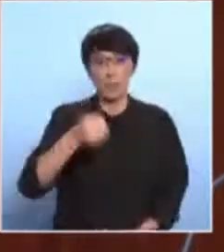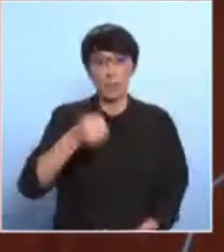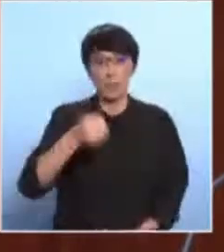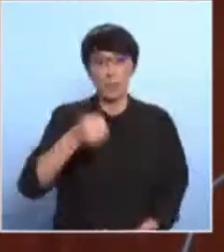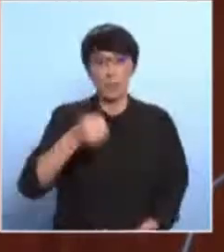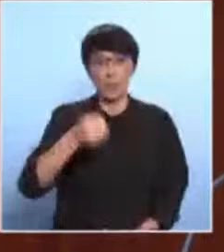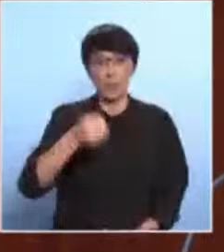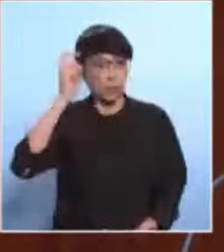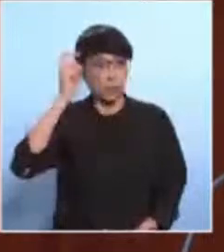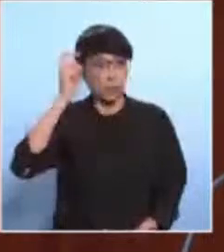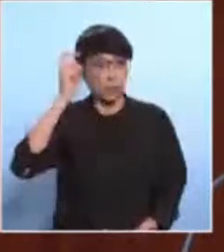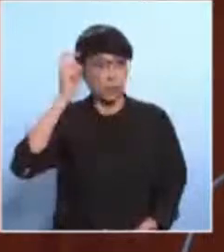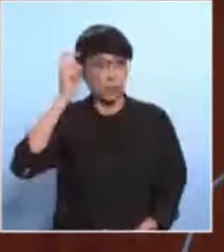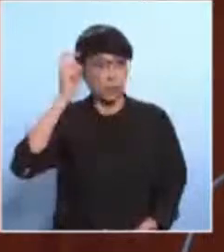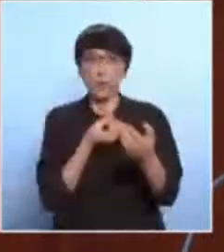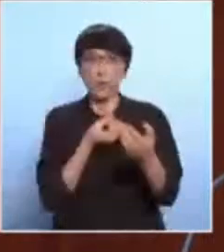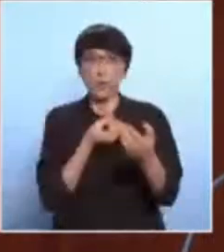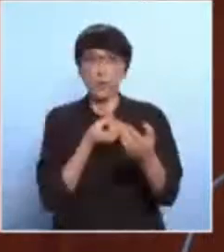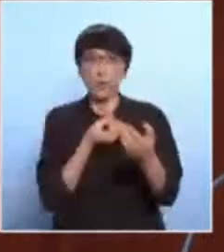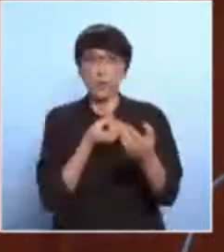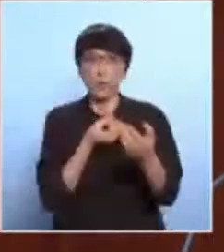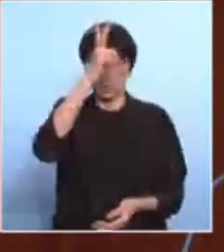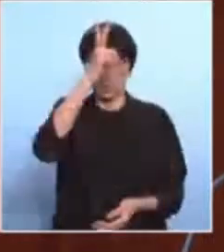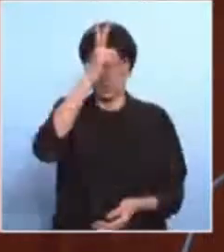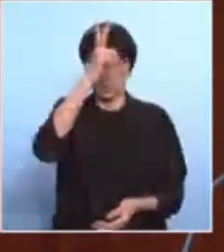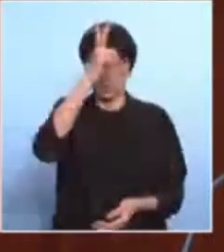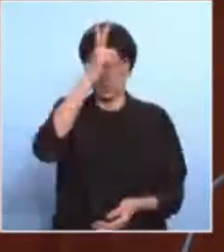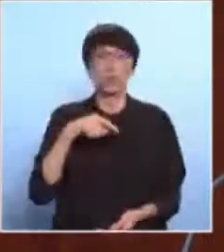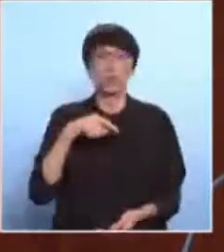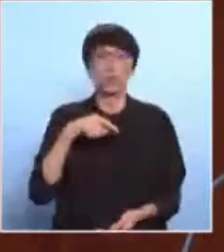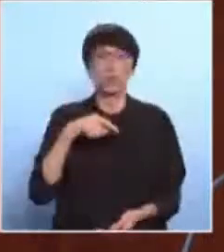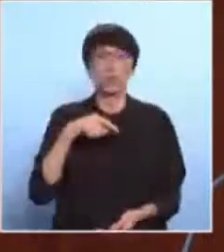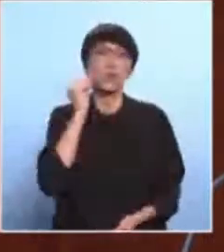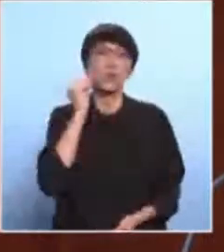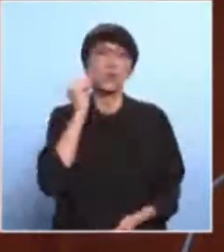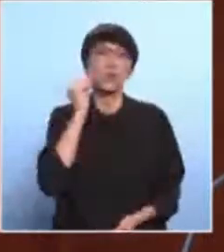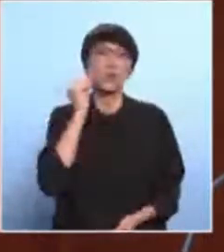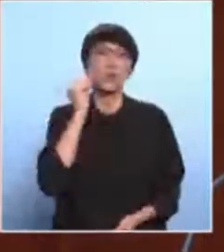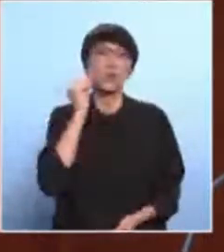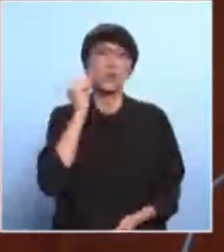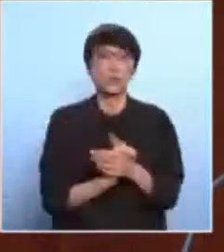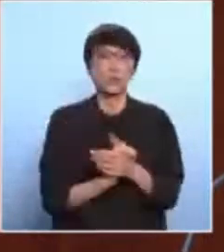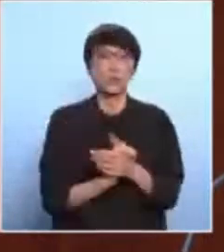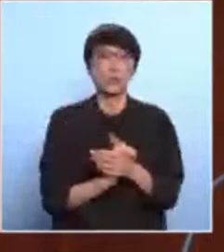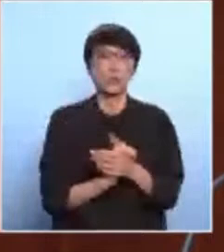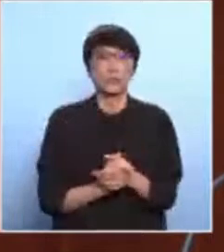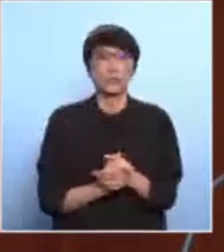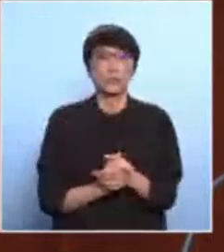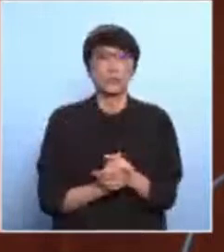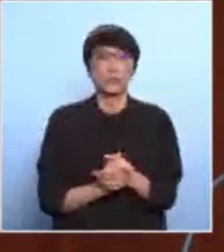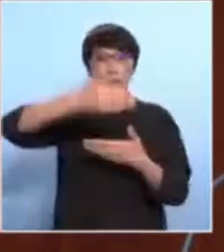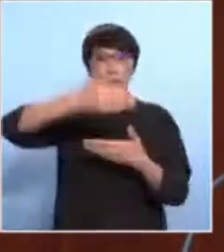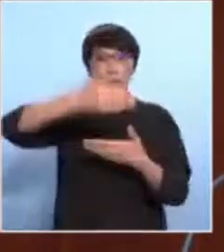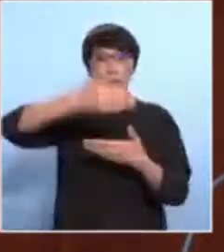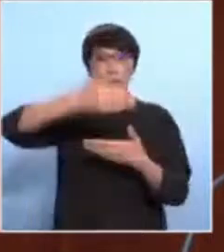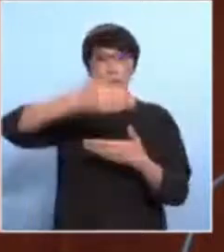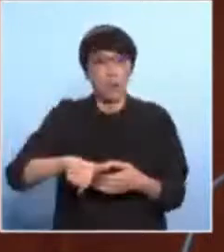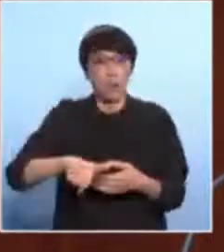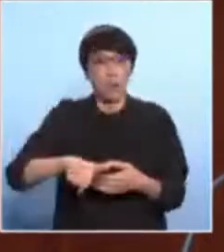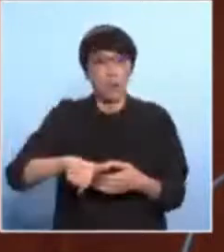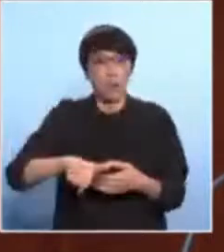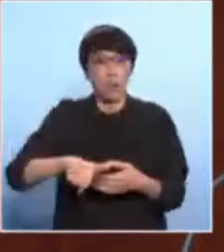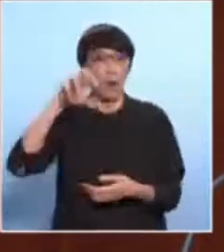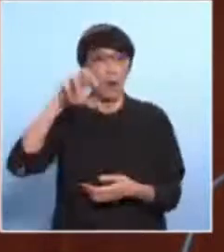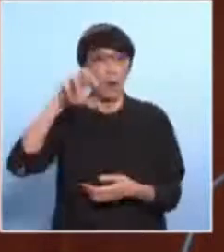age. Taking into account stakeholders' views, the government considers that apart from the building age, the need for redevelopment